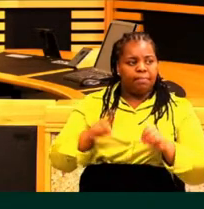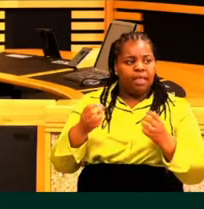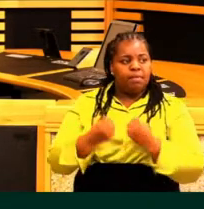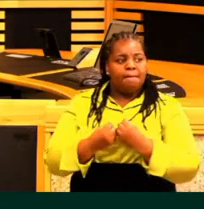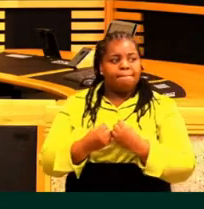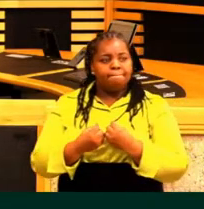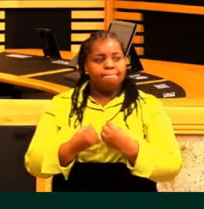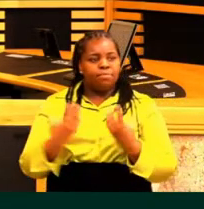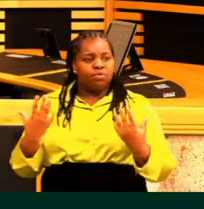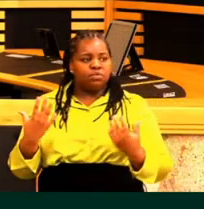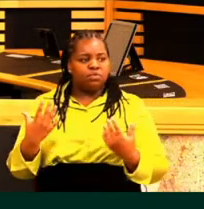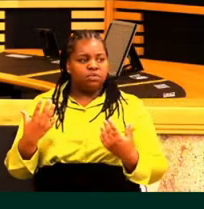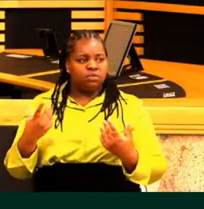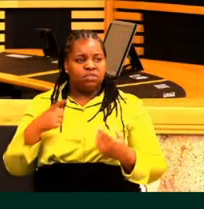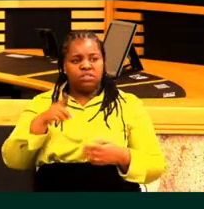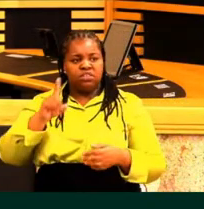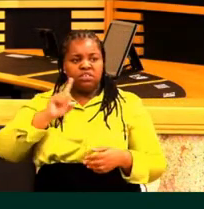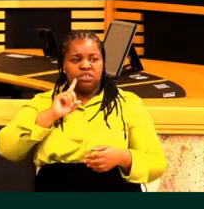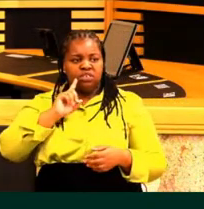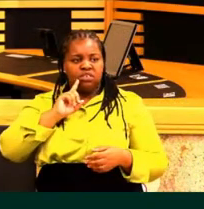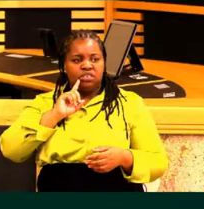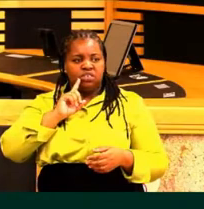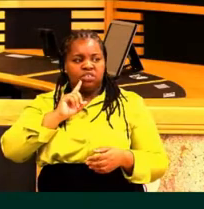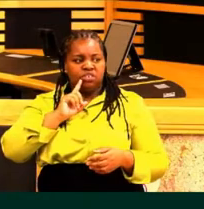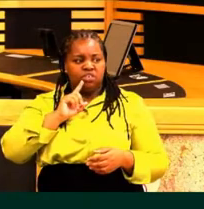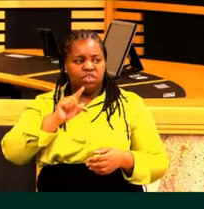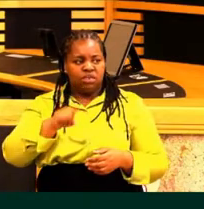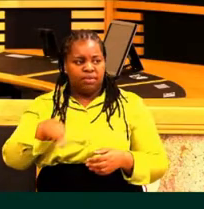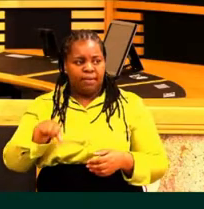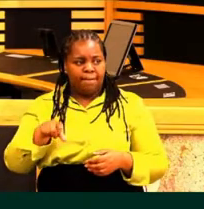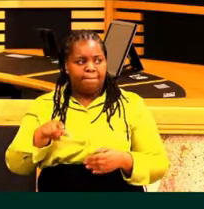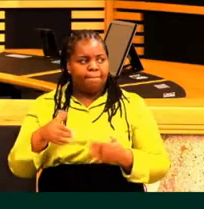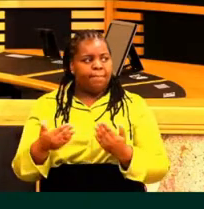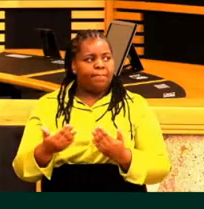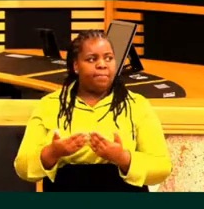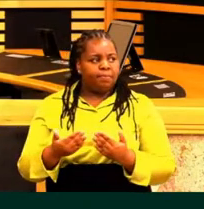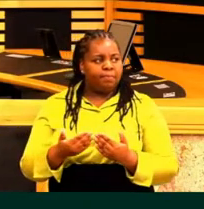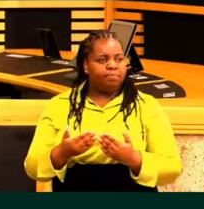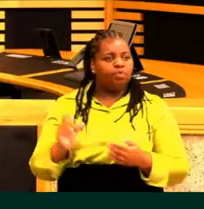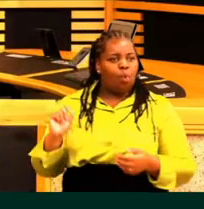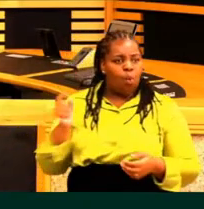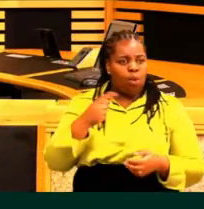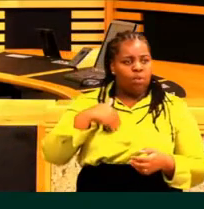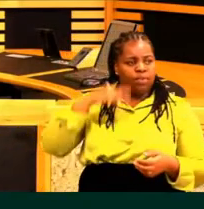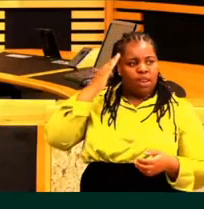of the teachers in these schools um songs